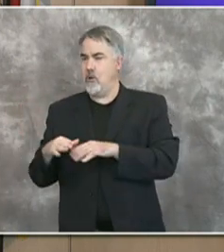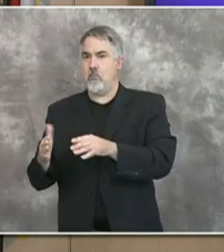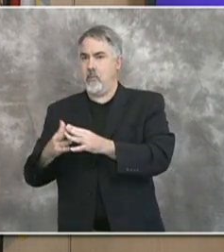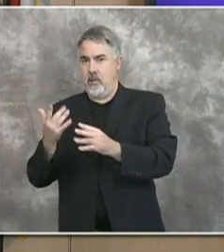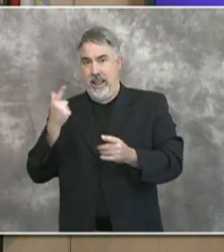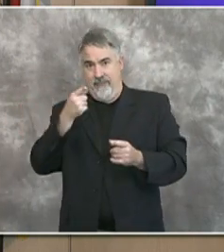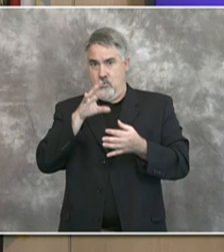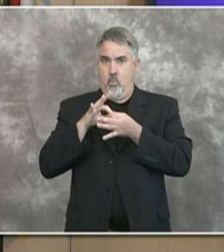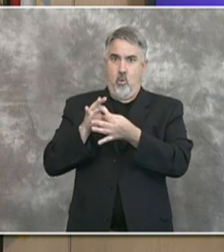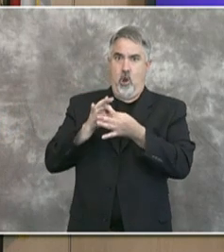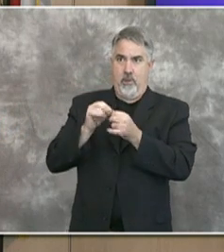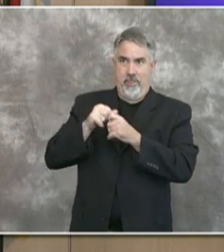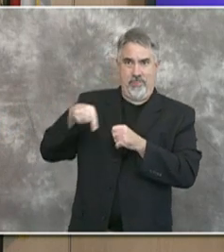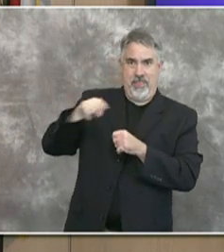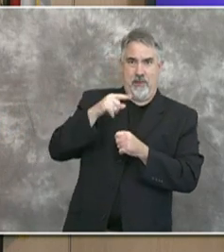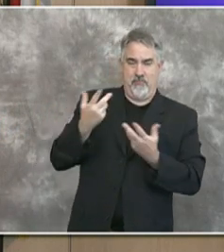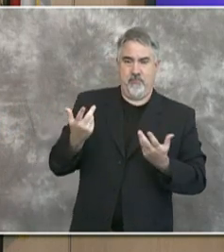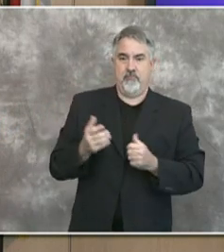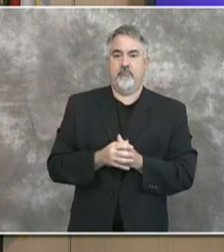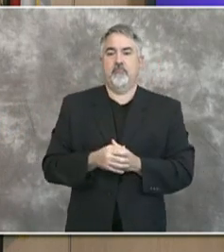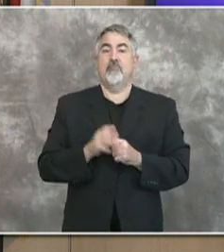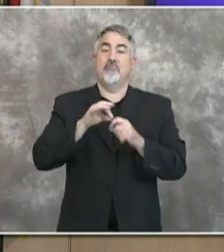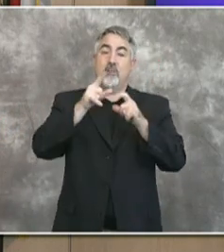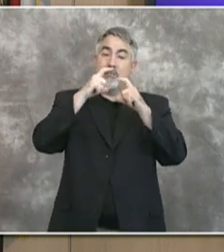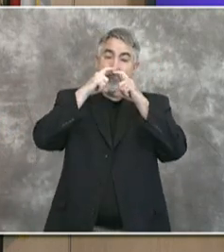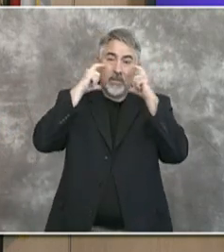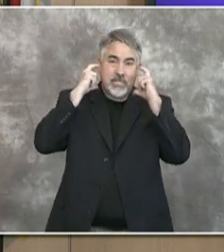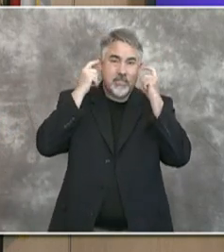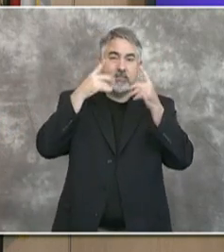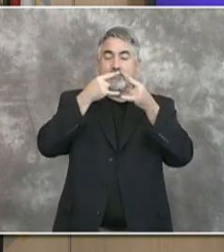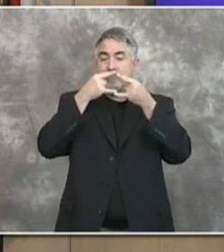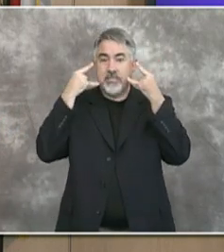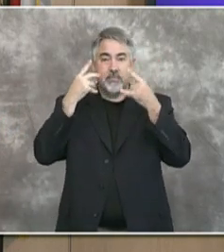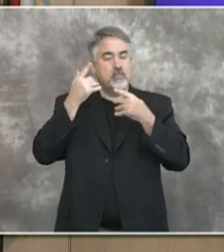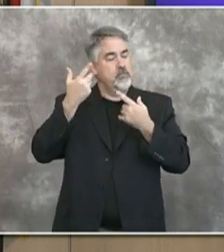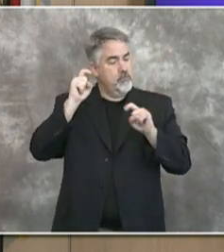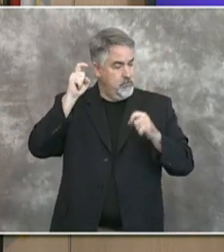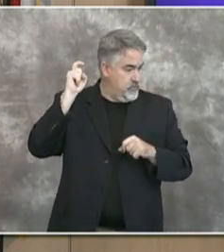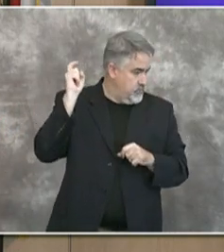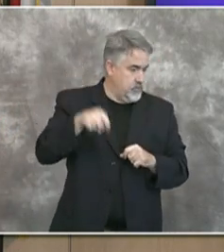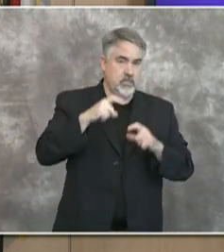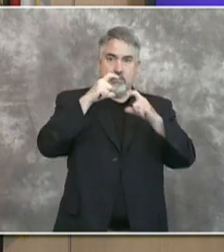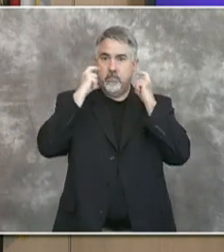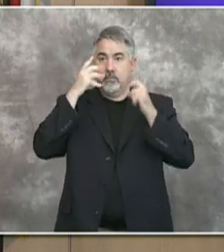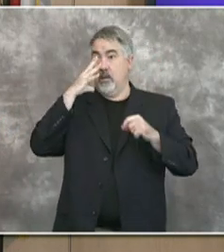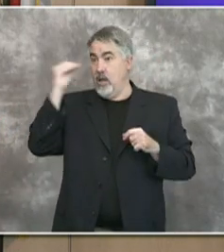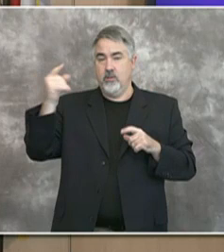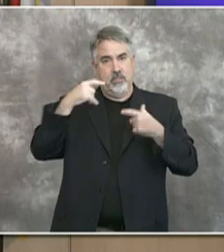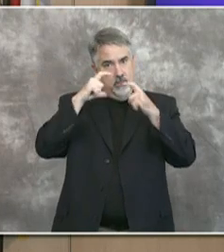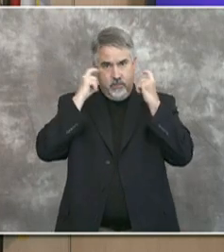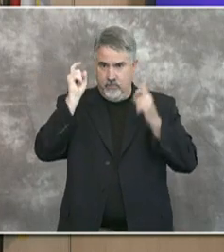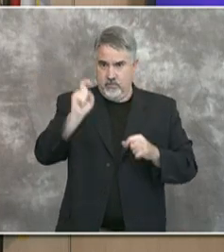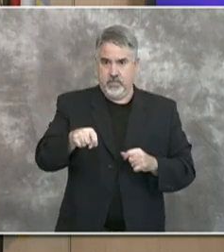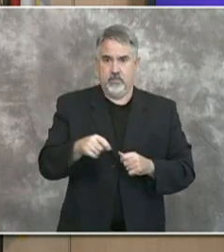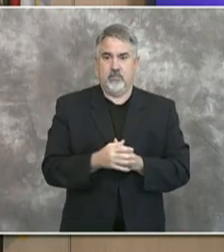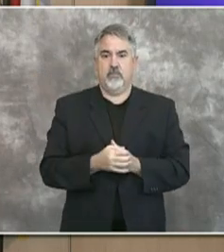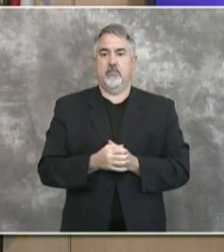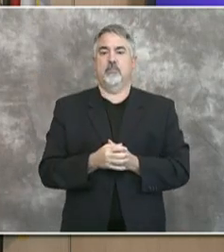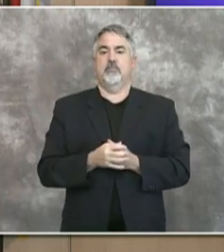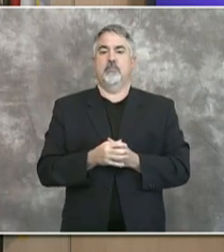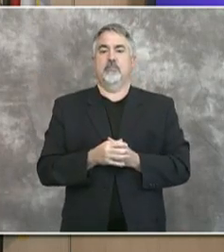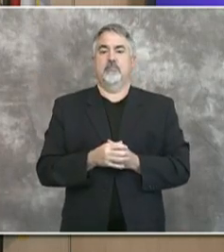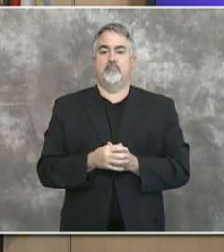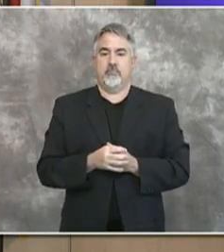face when applicable. Please do not violate the spirit or intent of the public health orders, and responsibly enjoy getting back in the